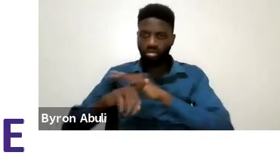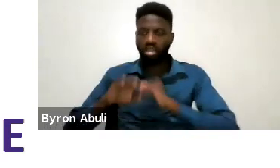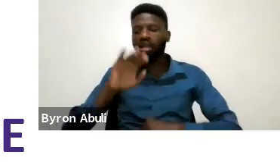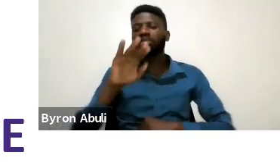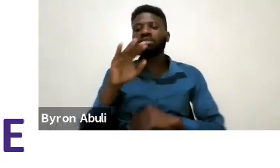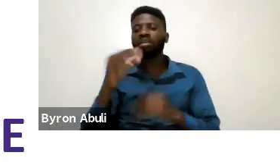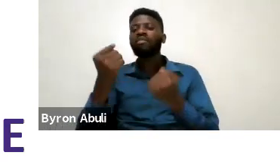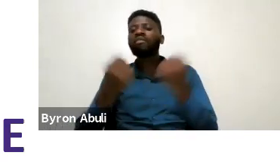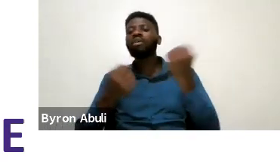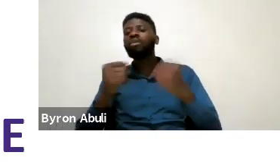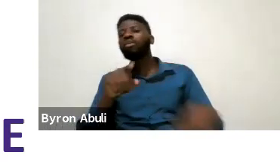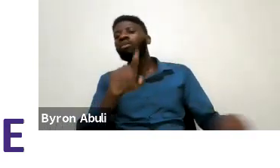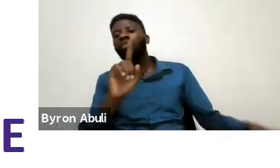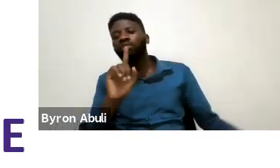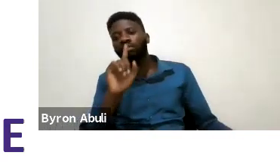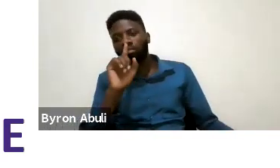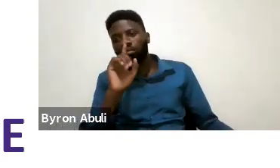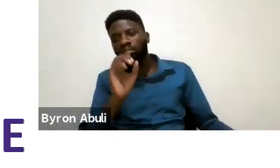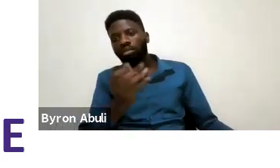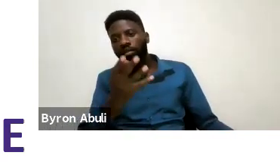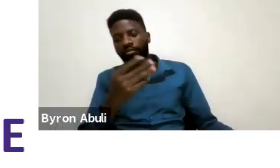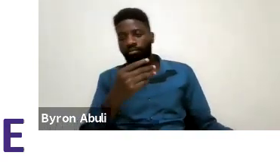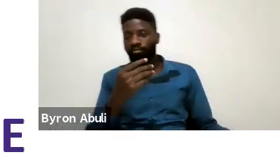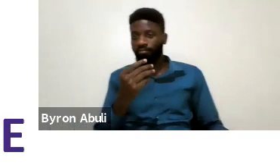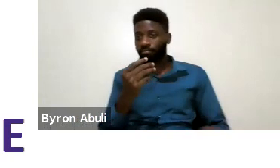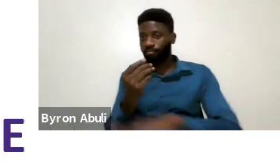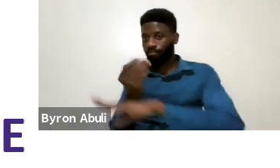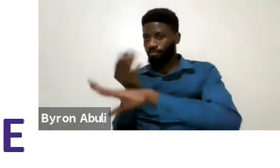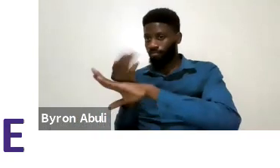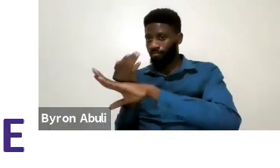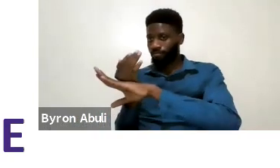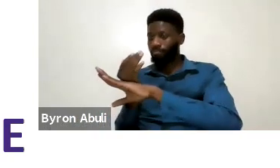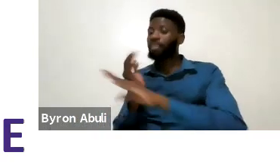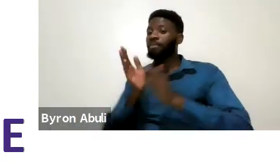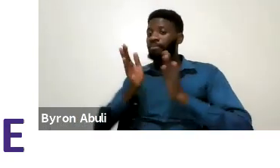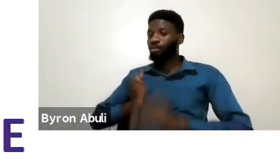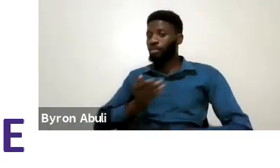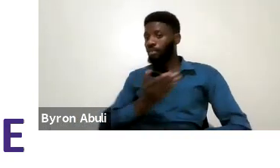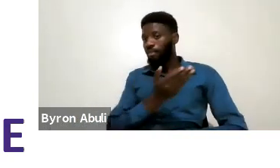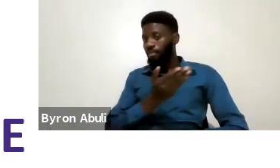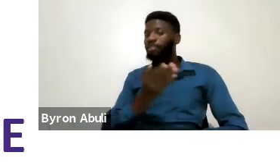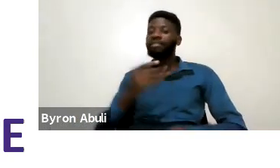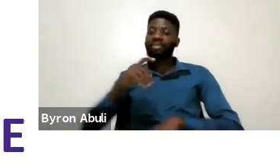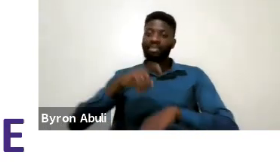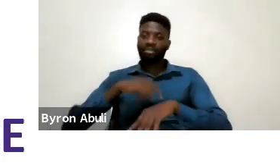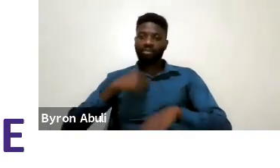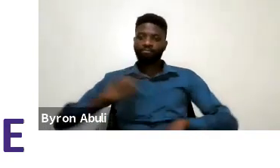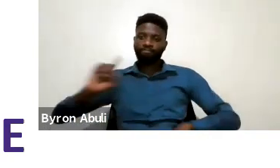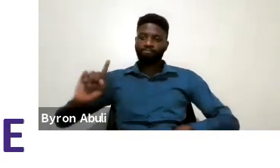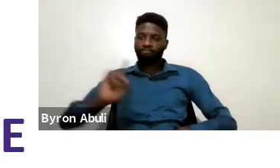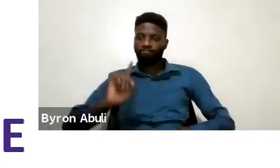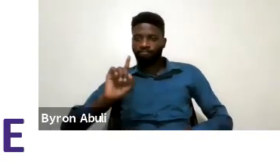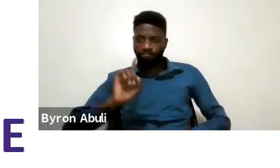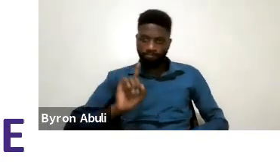now the receptionist there, but the moment I got in, there was a